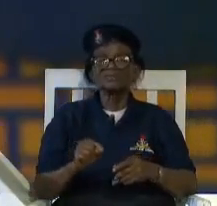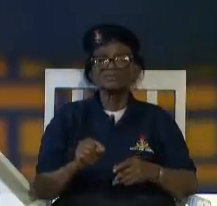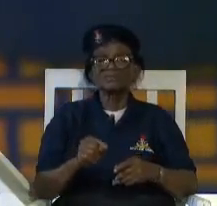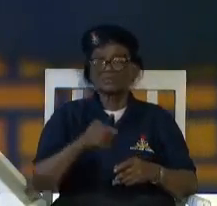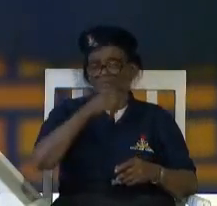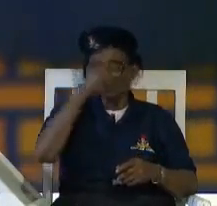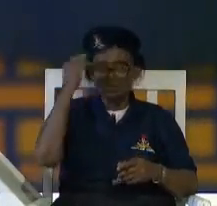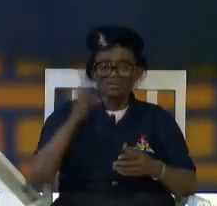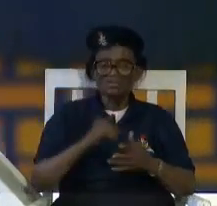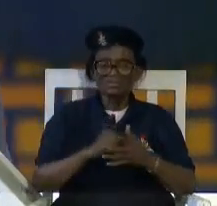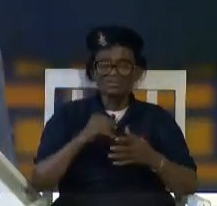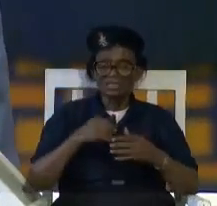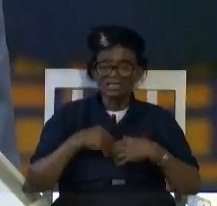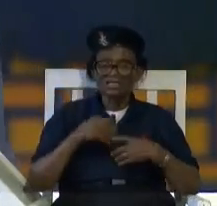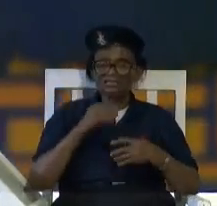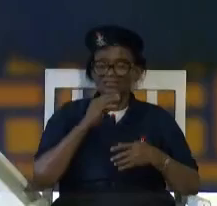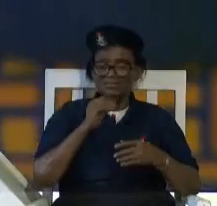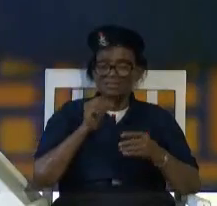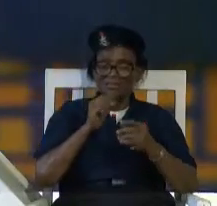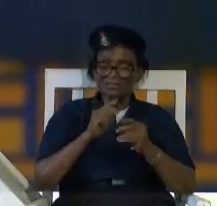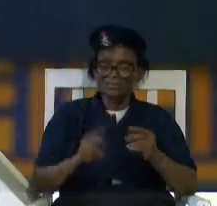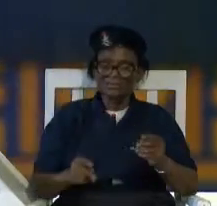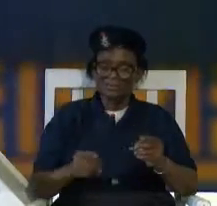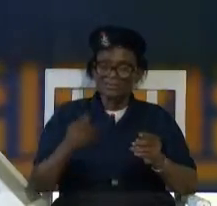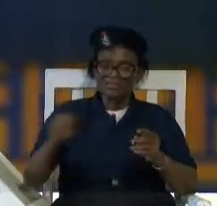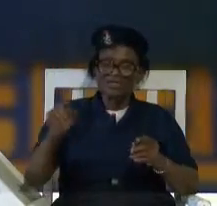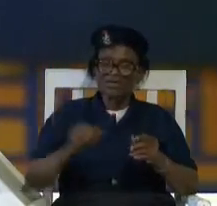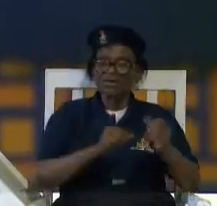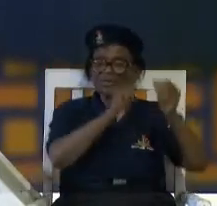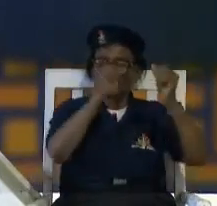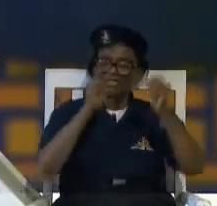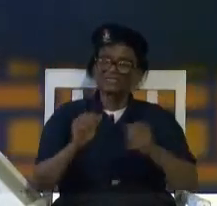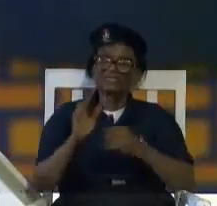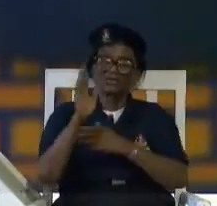Because it has pleased the Almighty God to make me your fathers.